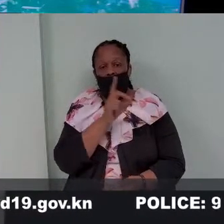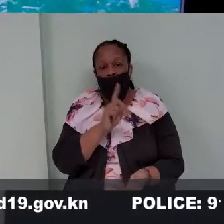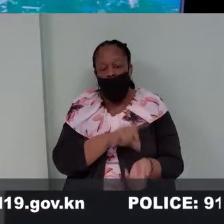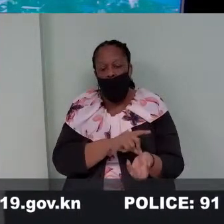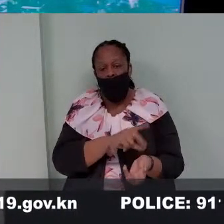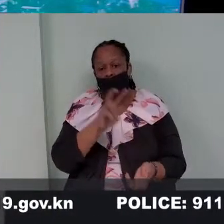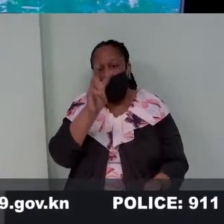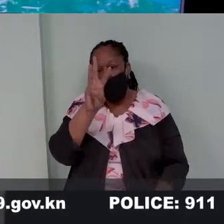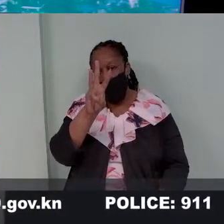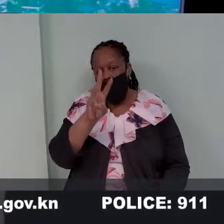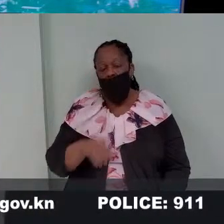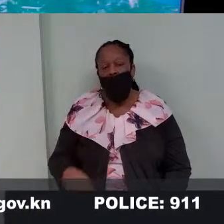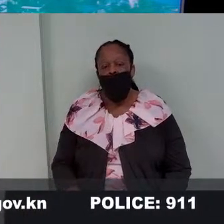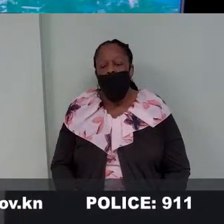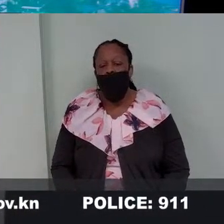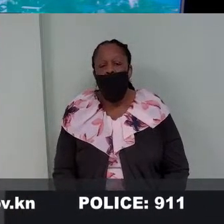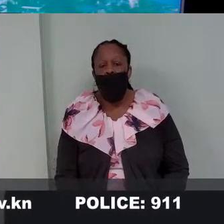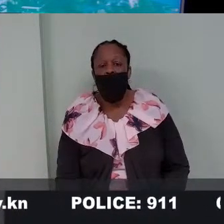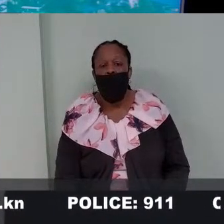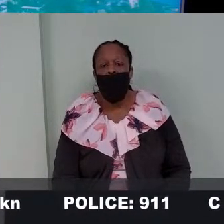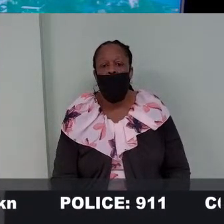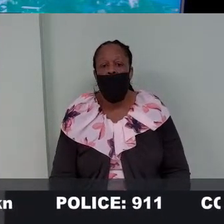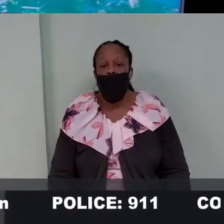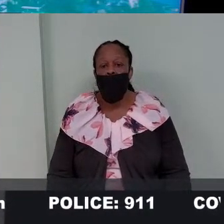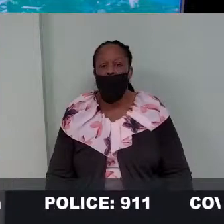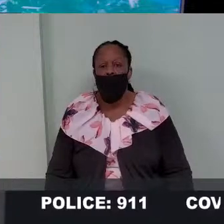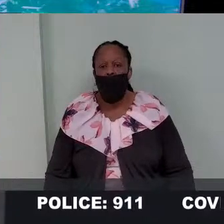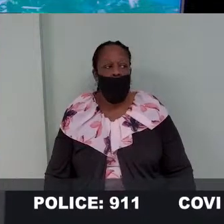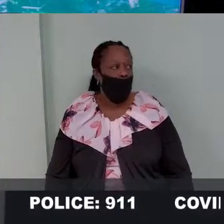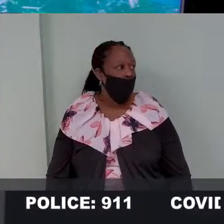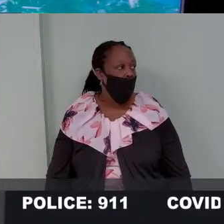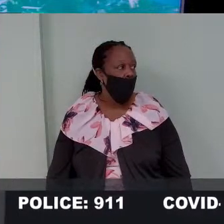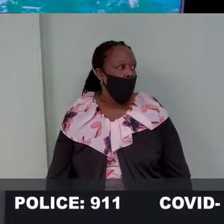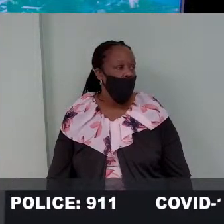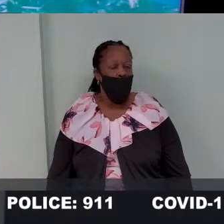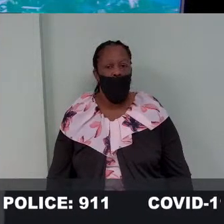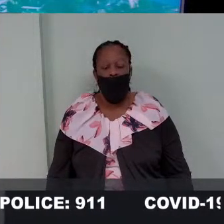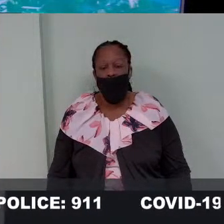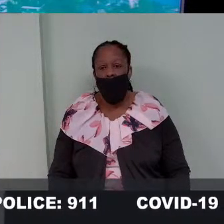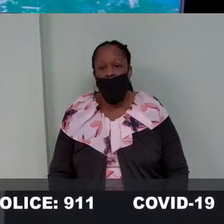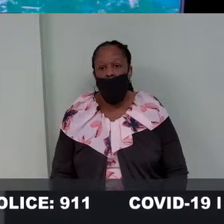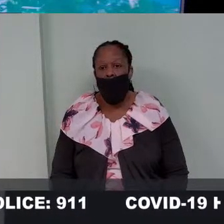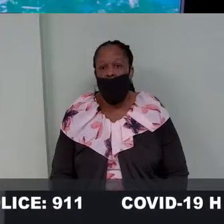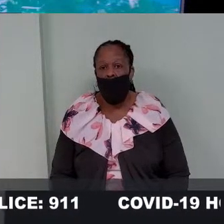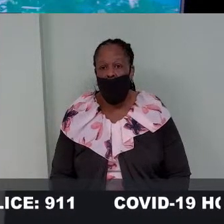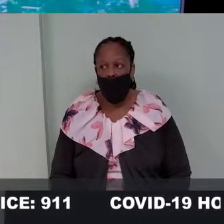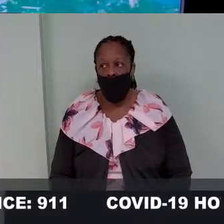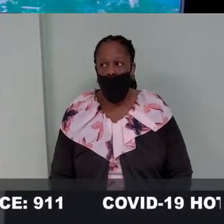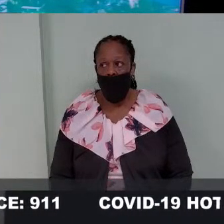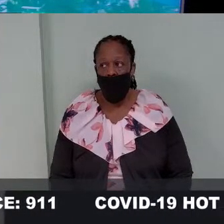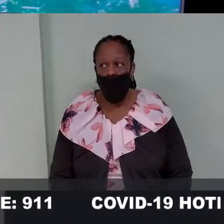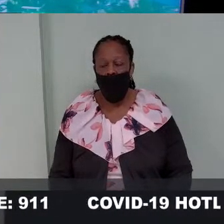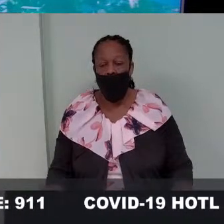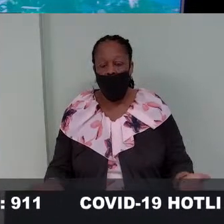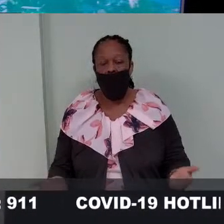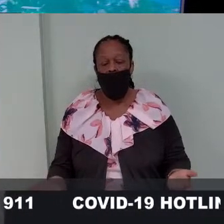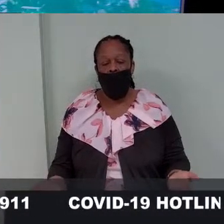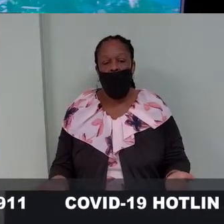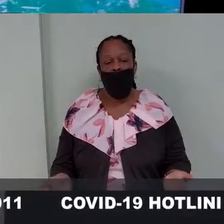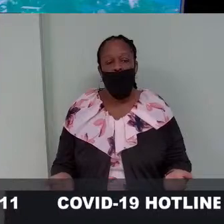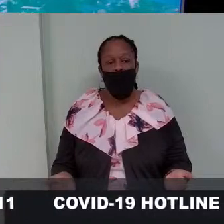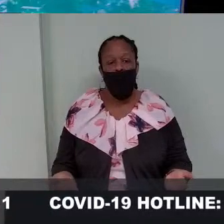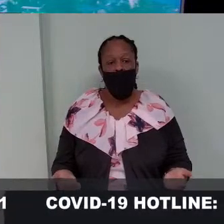Cameron Wilkinson, who continues to provide his support here at the NEOC,